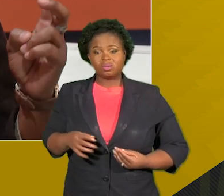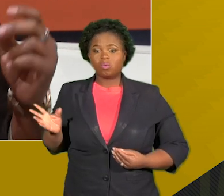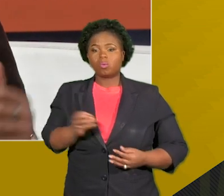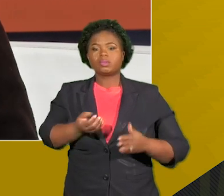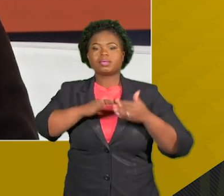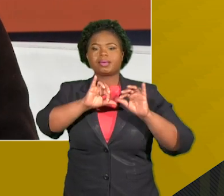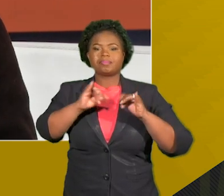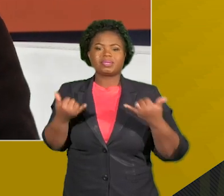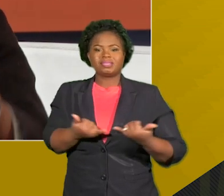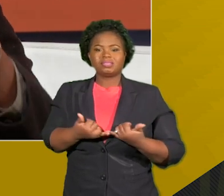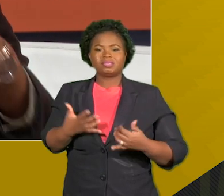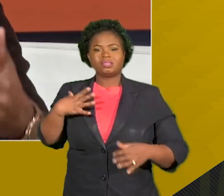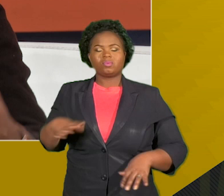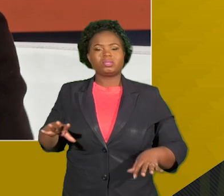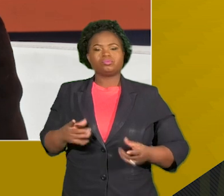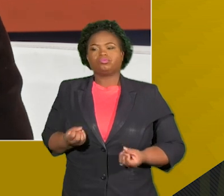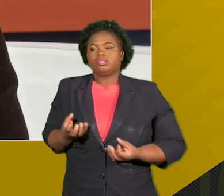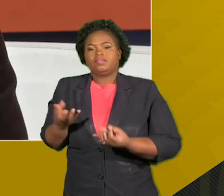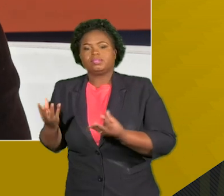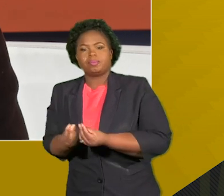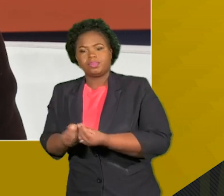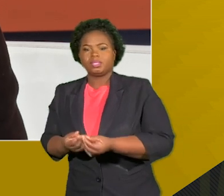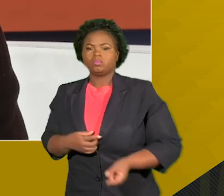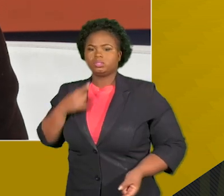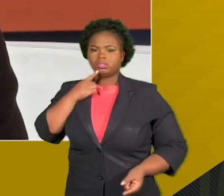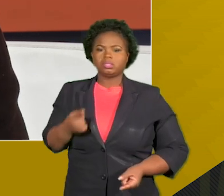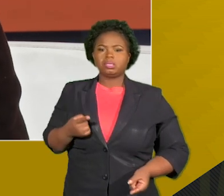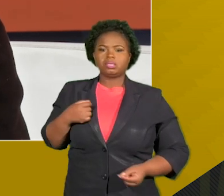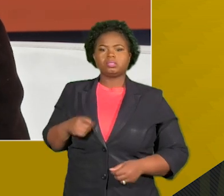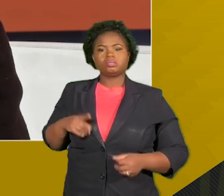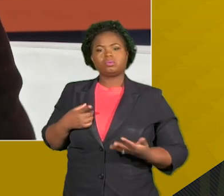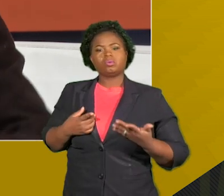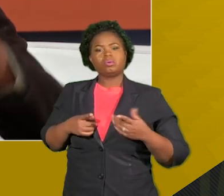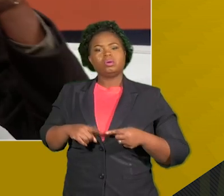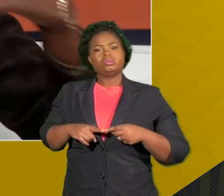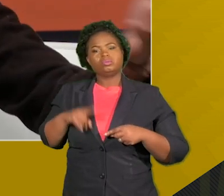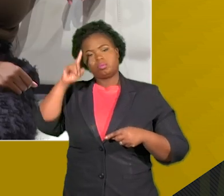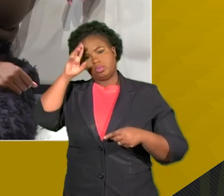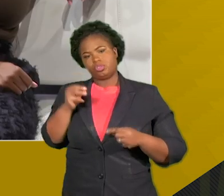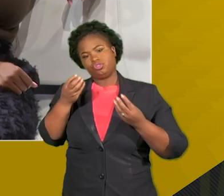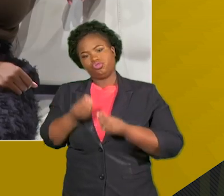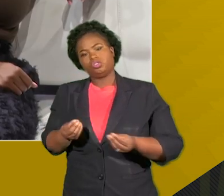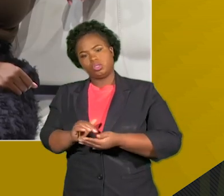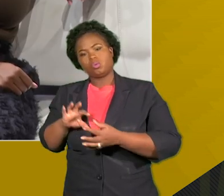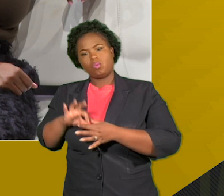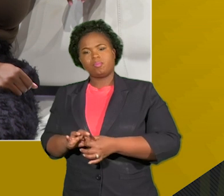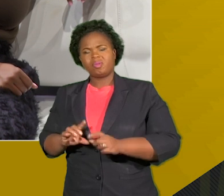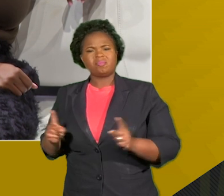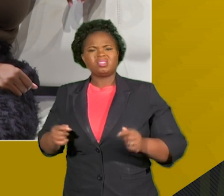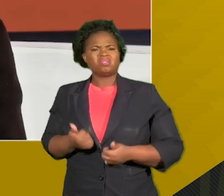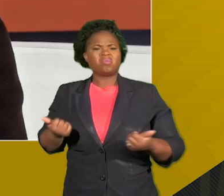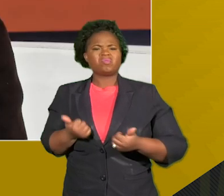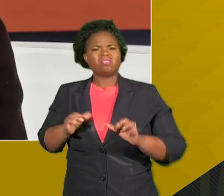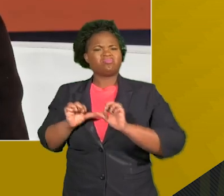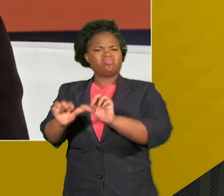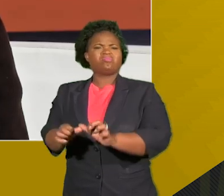every company that they want to hand up anything, they can say, we're going to Nelson Mandela's Children's Home, or we're going to Asanka, but already those people